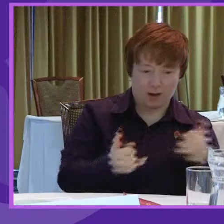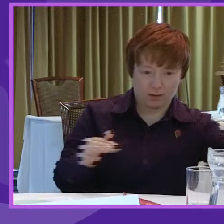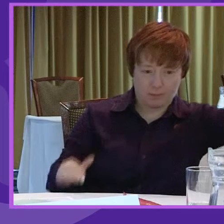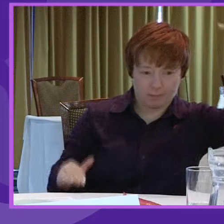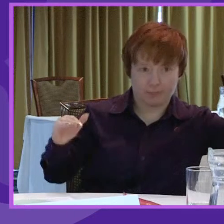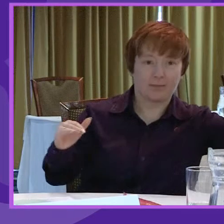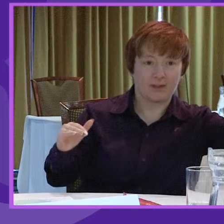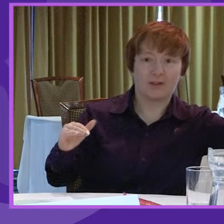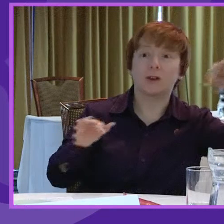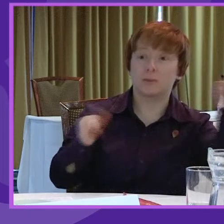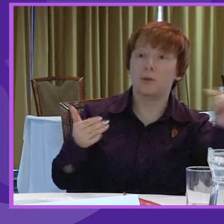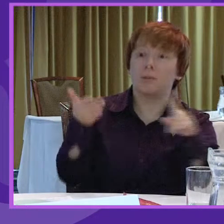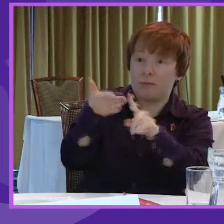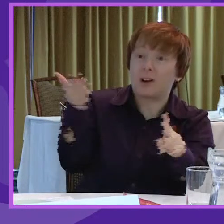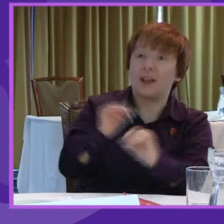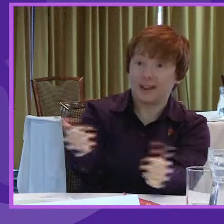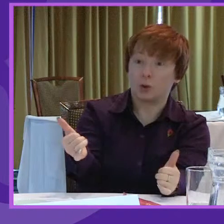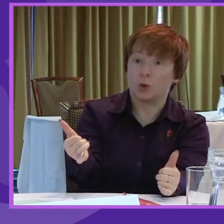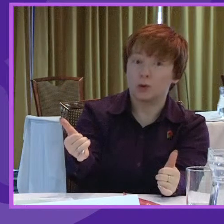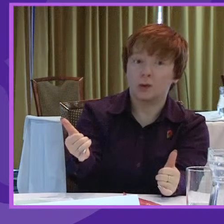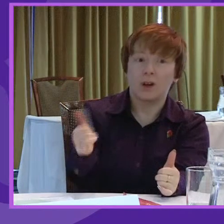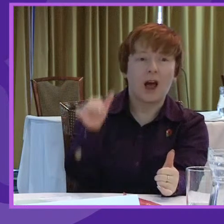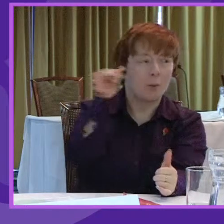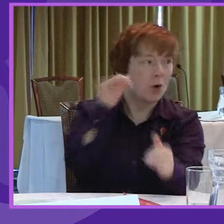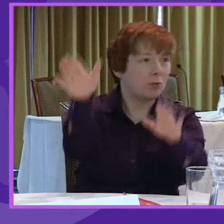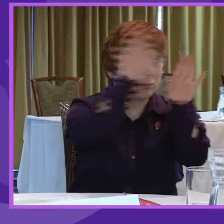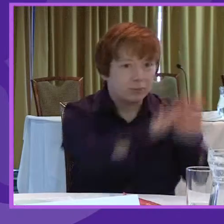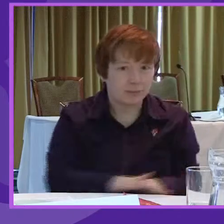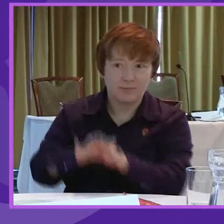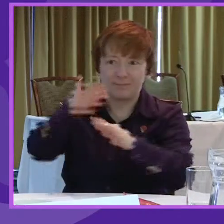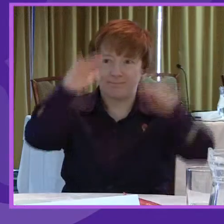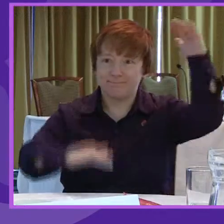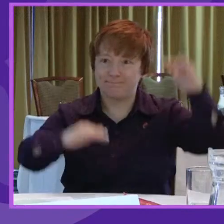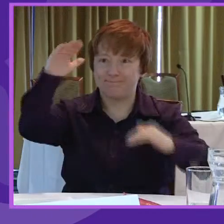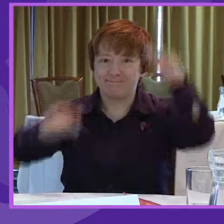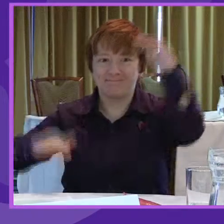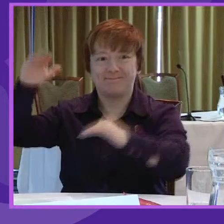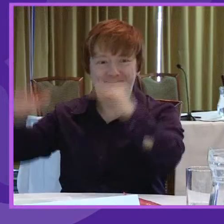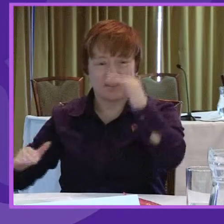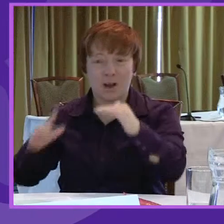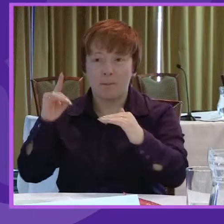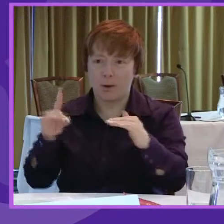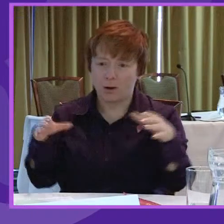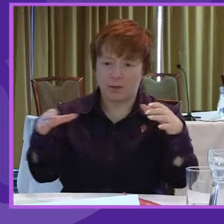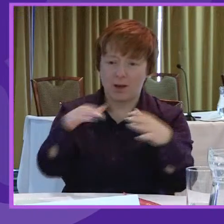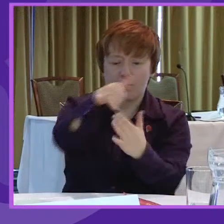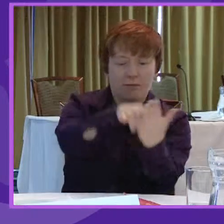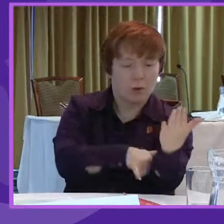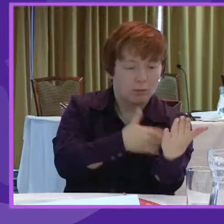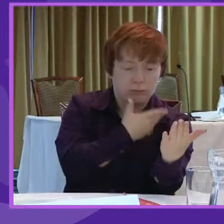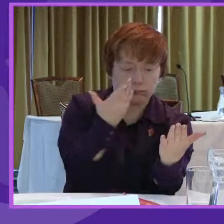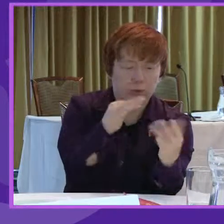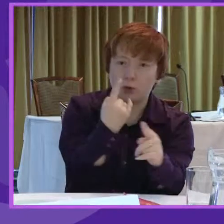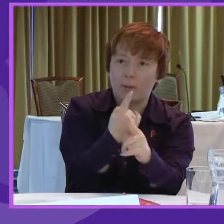the huge range of inequalities across the board. But there are no sections dedicated to older people or people with a learning